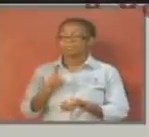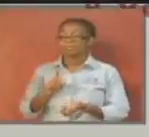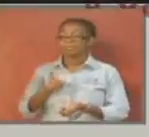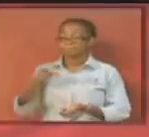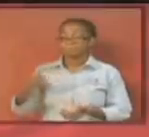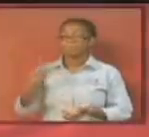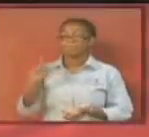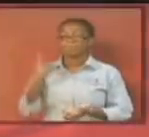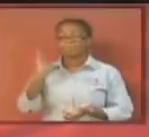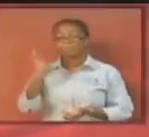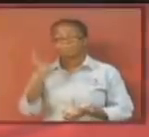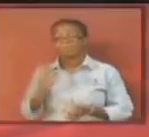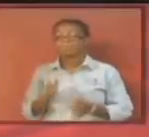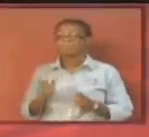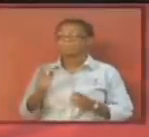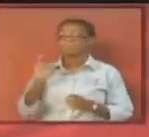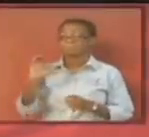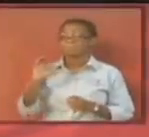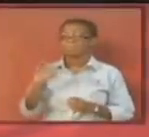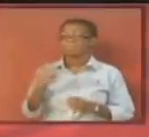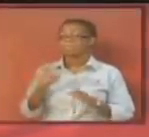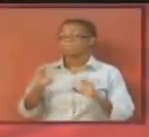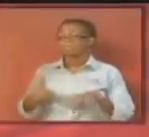graph, the second one that I showed?